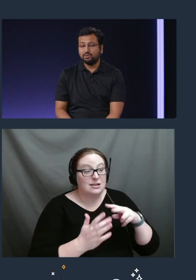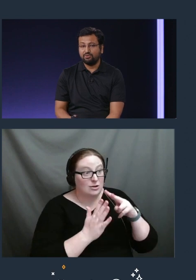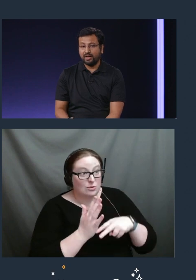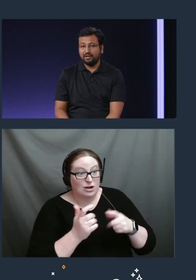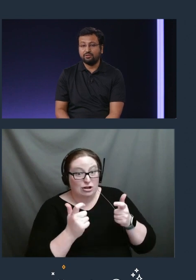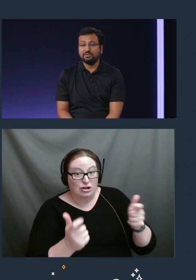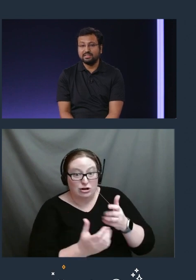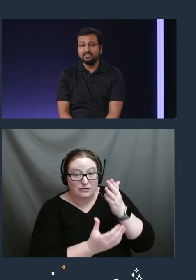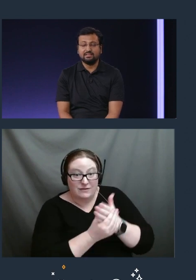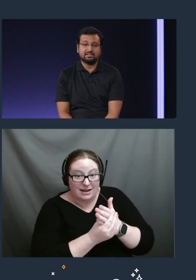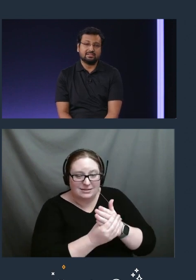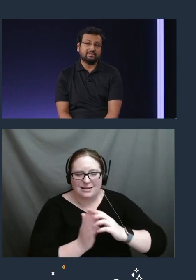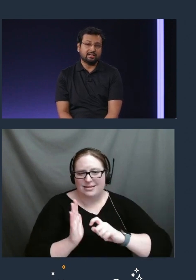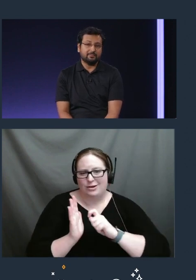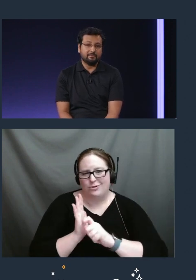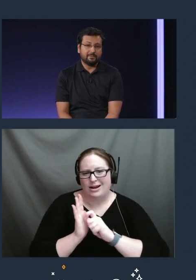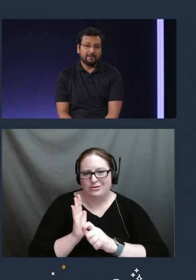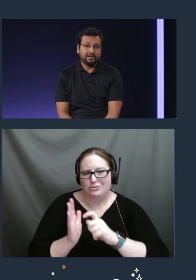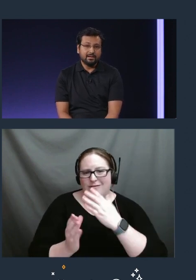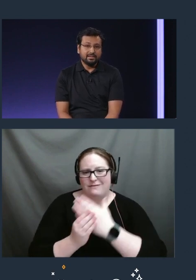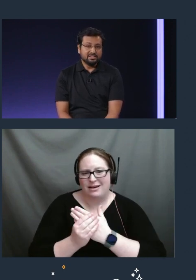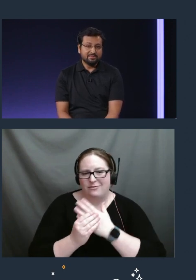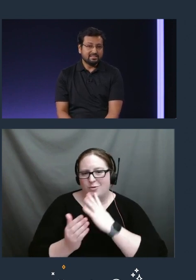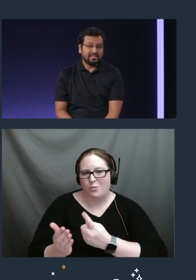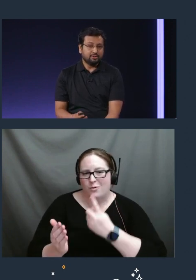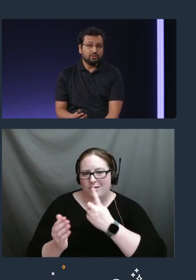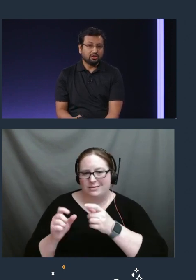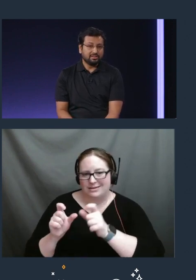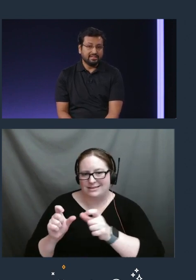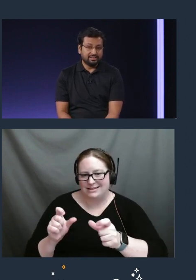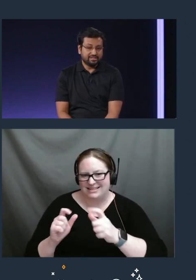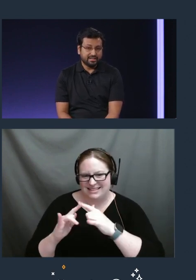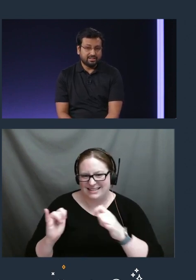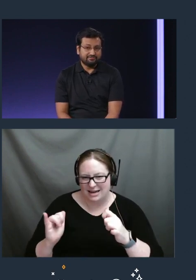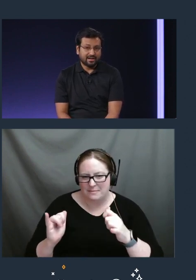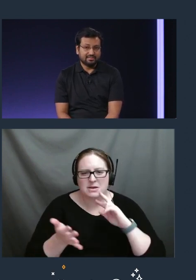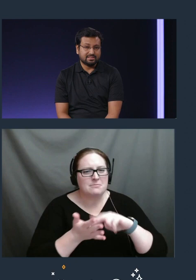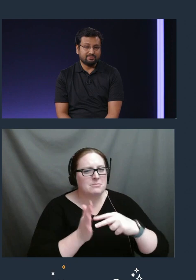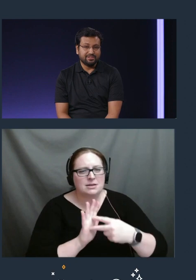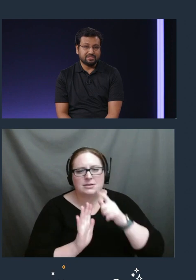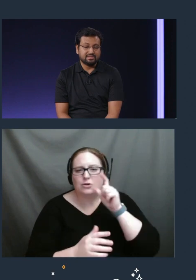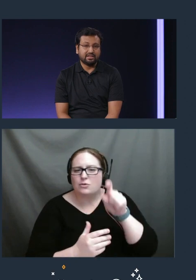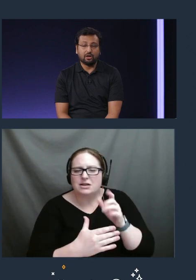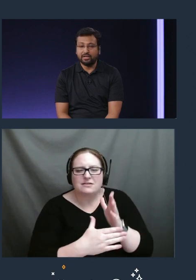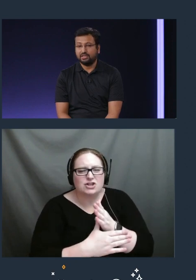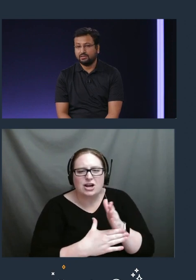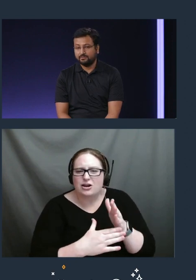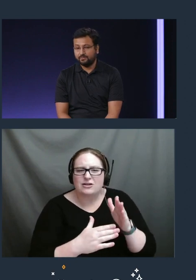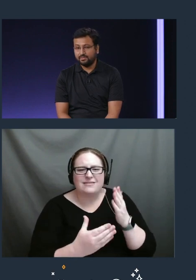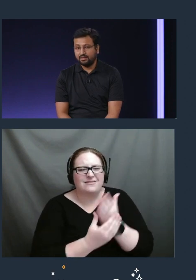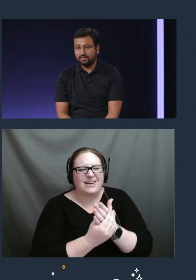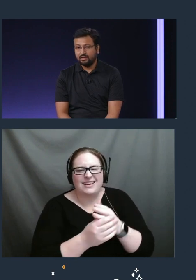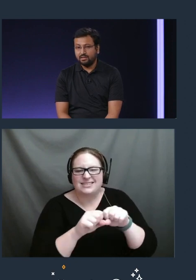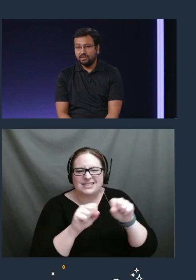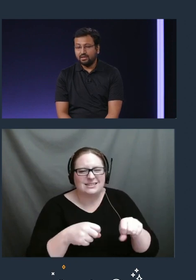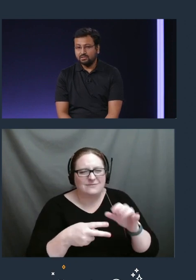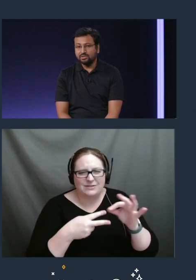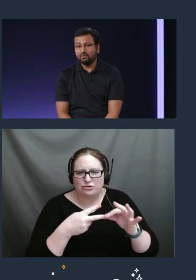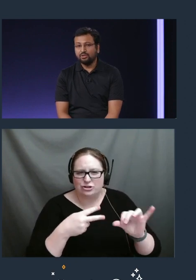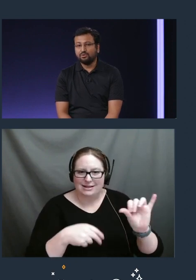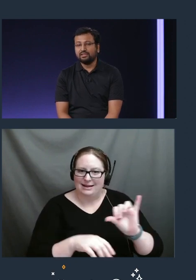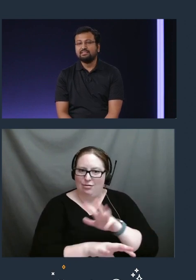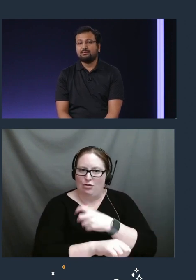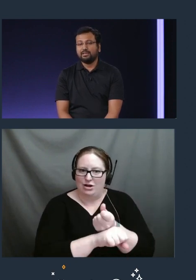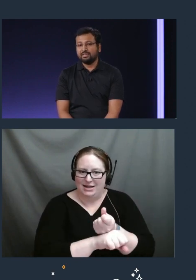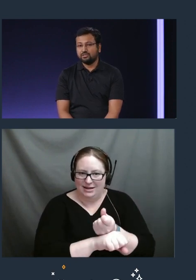write to a file from a single instance at a time. This means they do not need shared file system features like locking. Customers